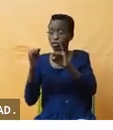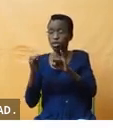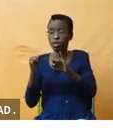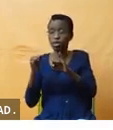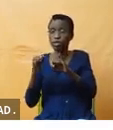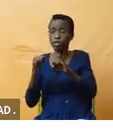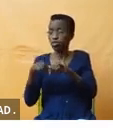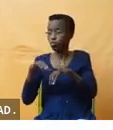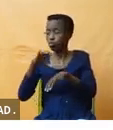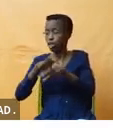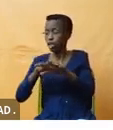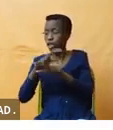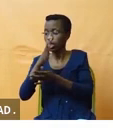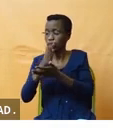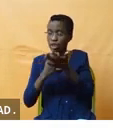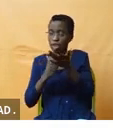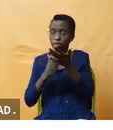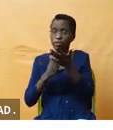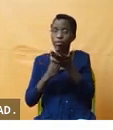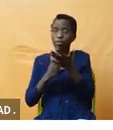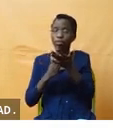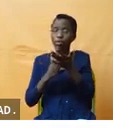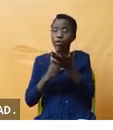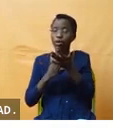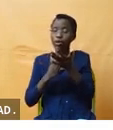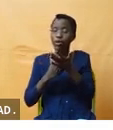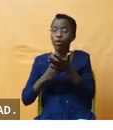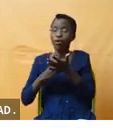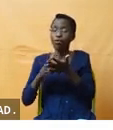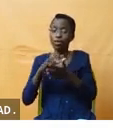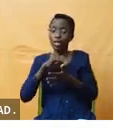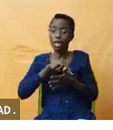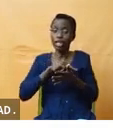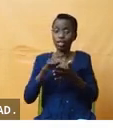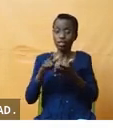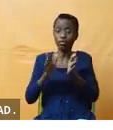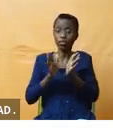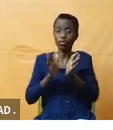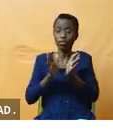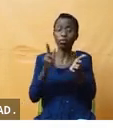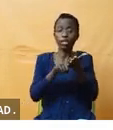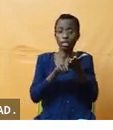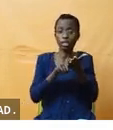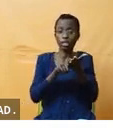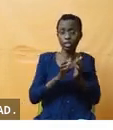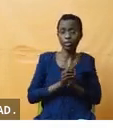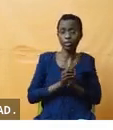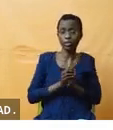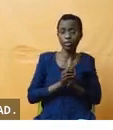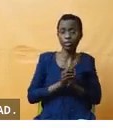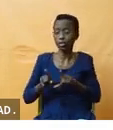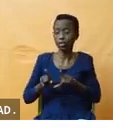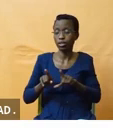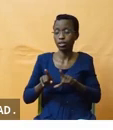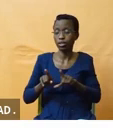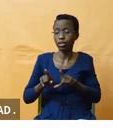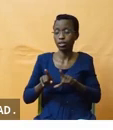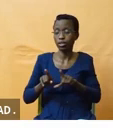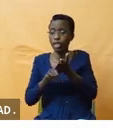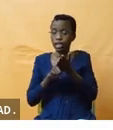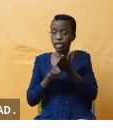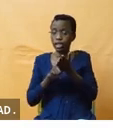costs that come with public debt, the repayment, including the cost of now even debt servicing, as